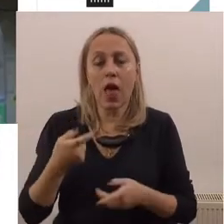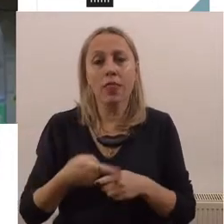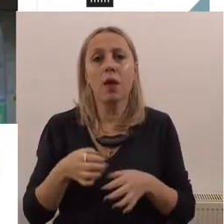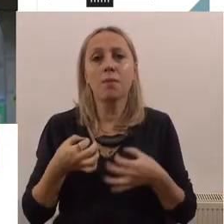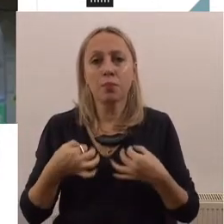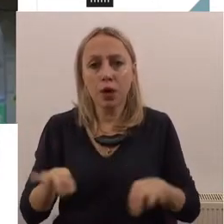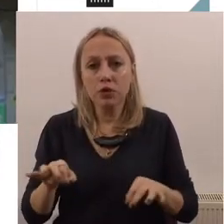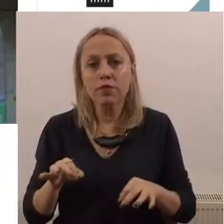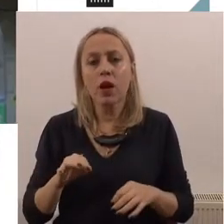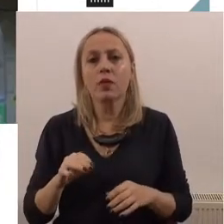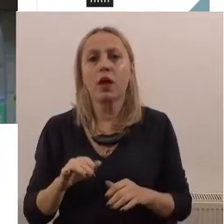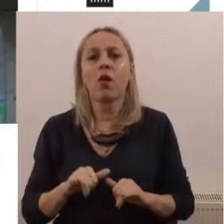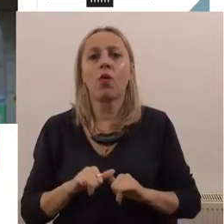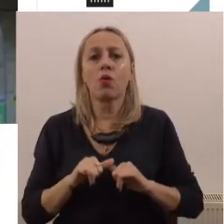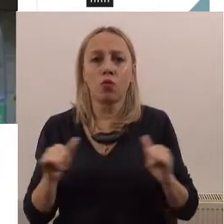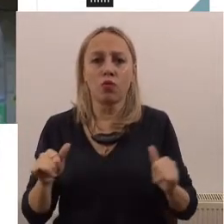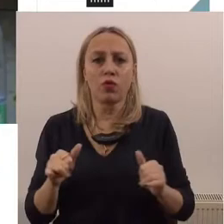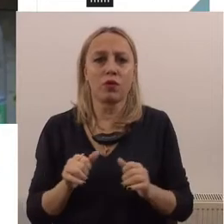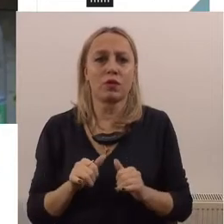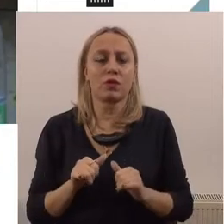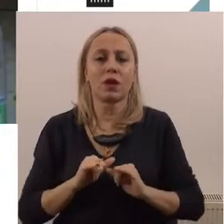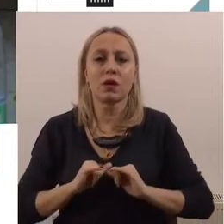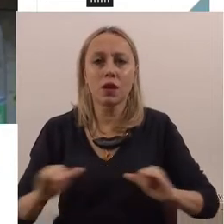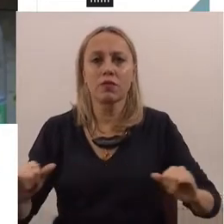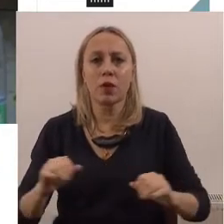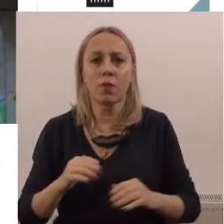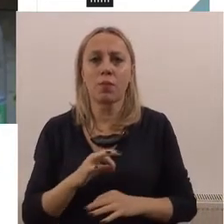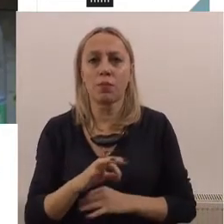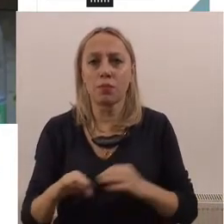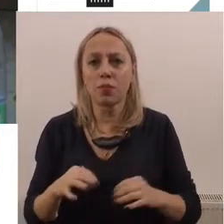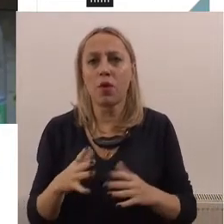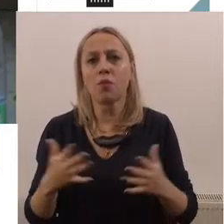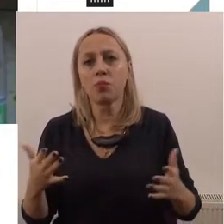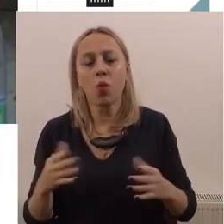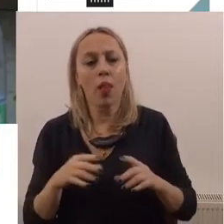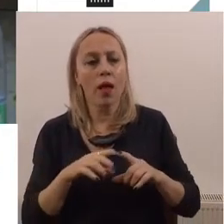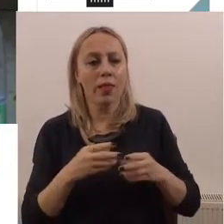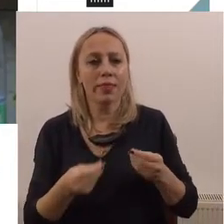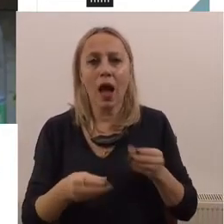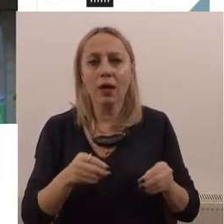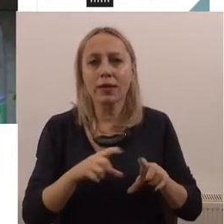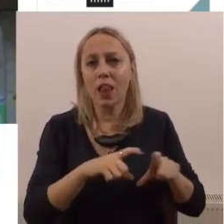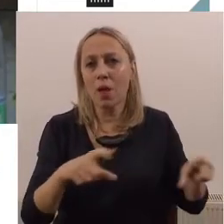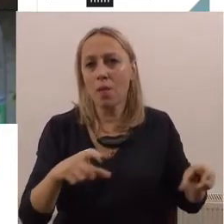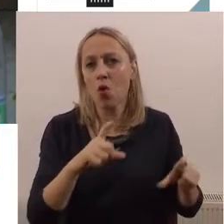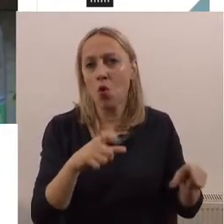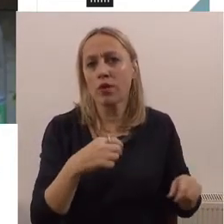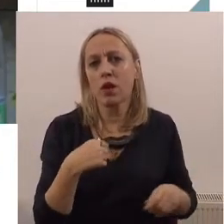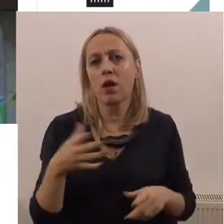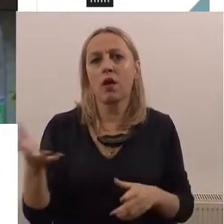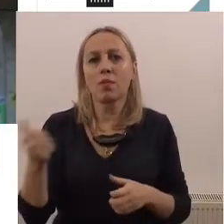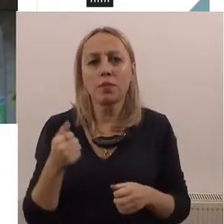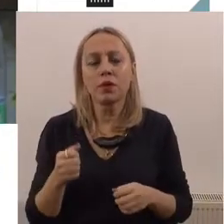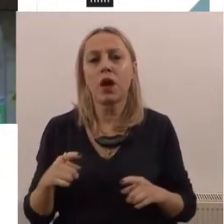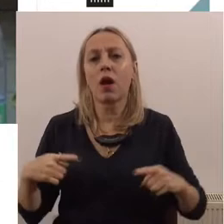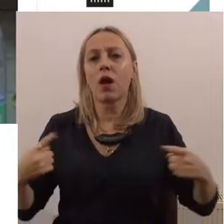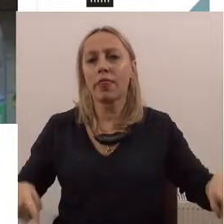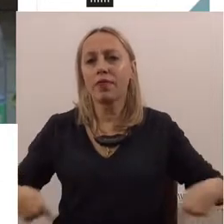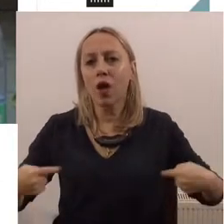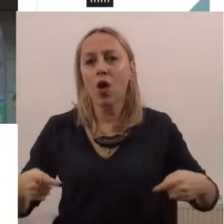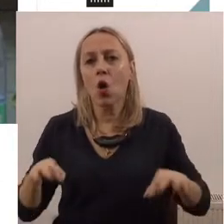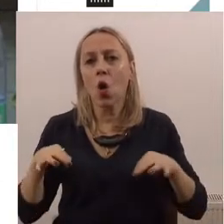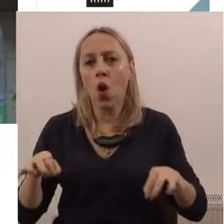the presidential grant, and it helped us to make more kinesthetic